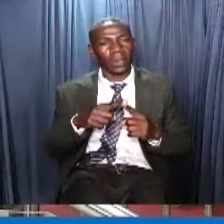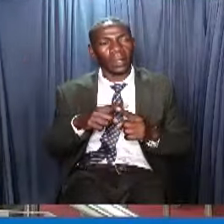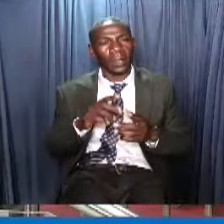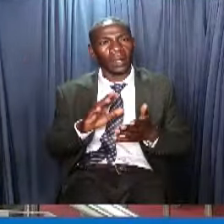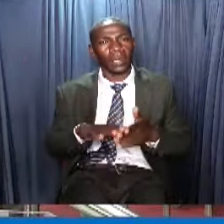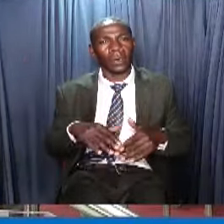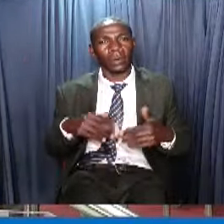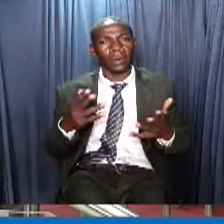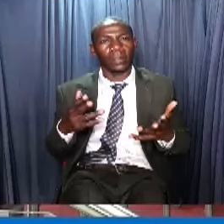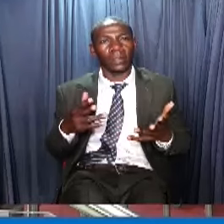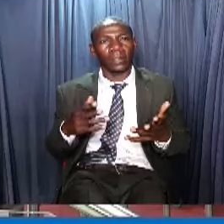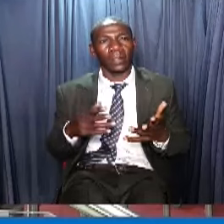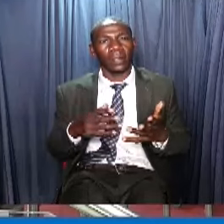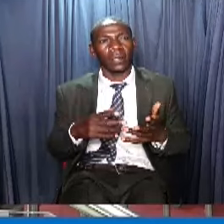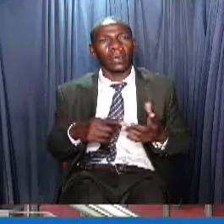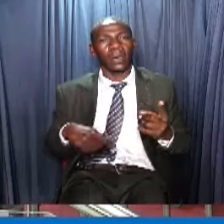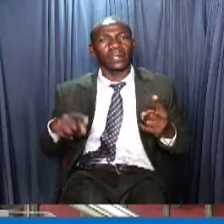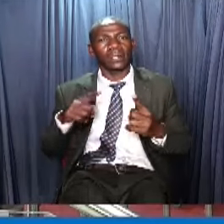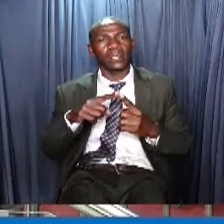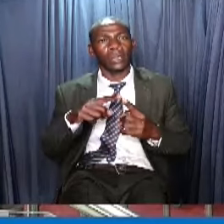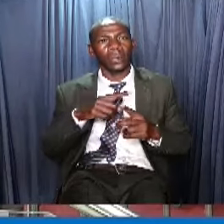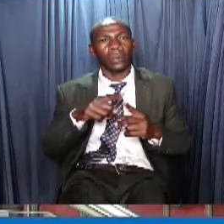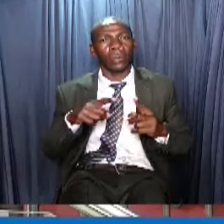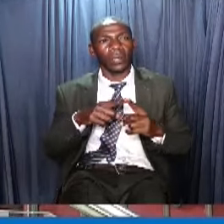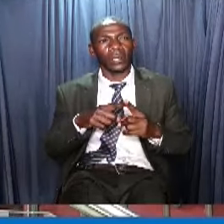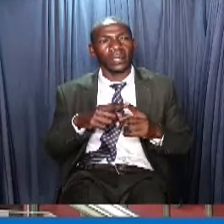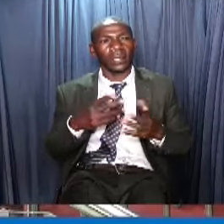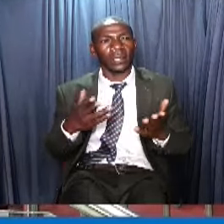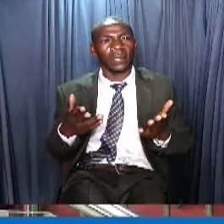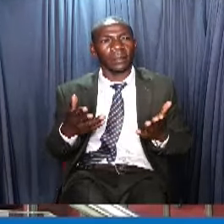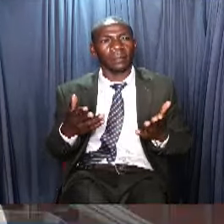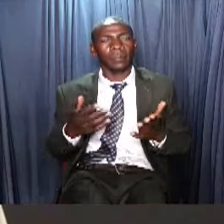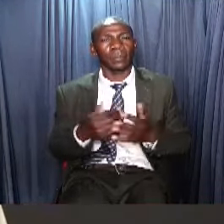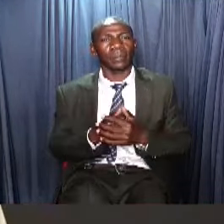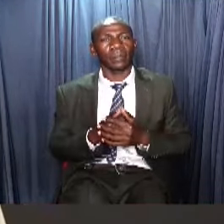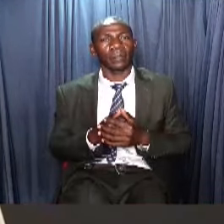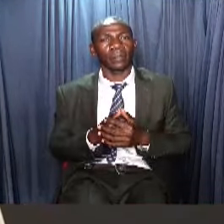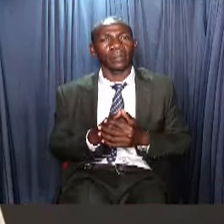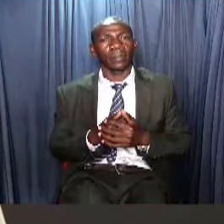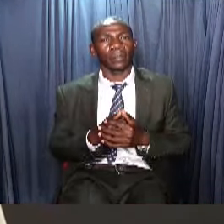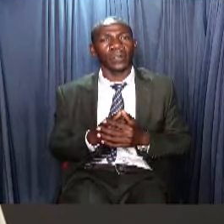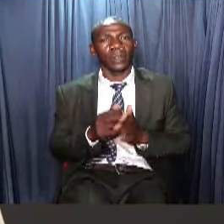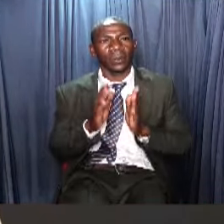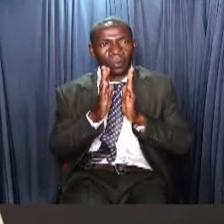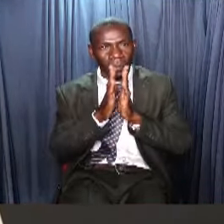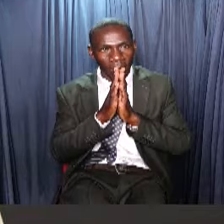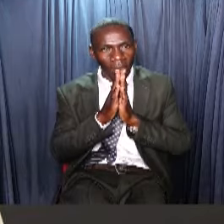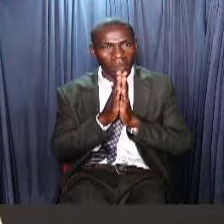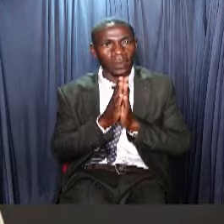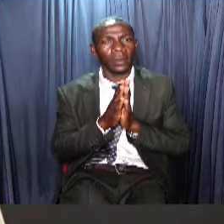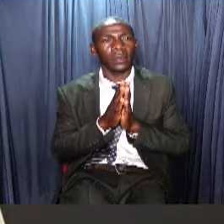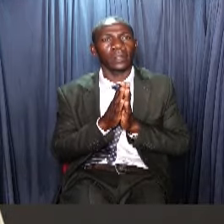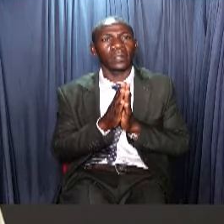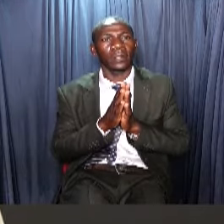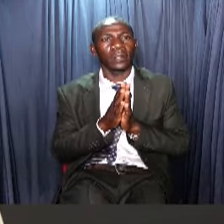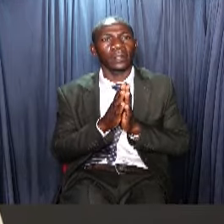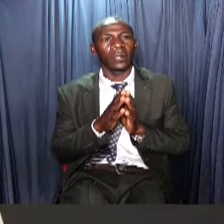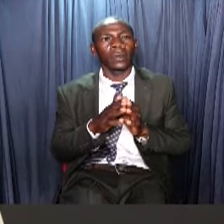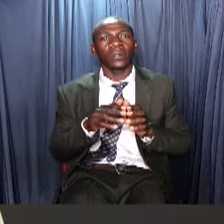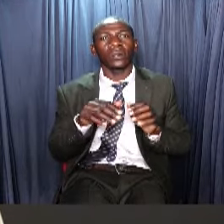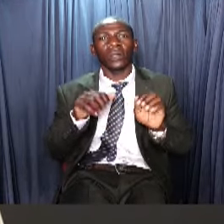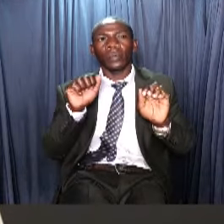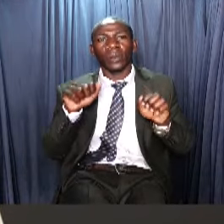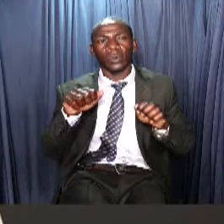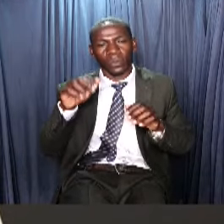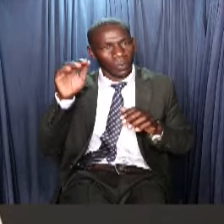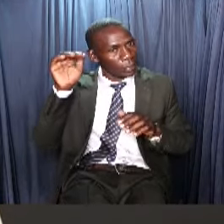Hallelujah. Hallelujah. Tangu lini? Till when? Paka lini? Till when? Haya umeomba. Now you pray. Huwezeshi kutii. You